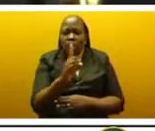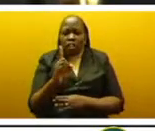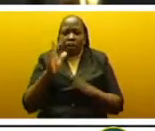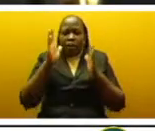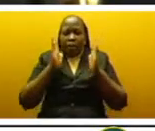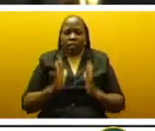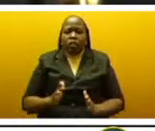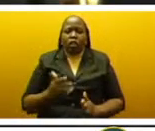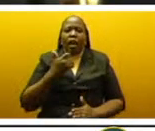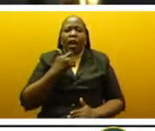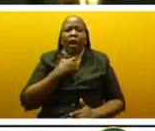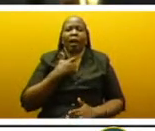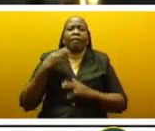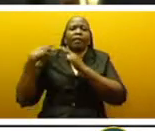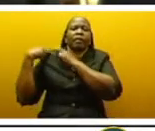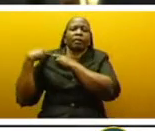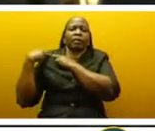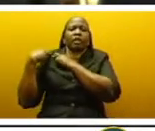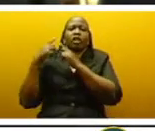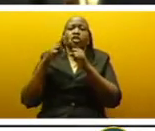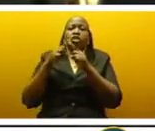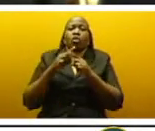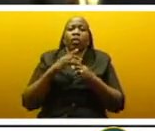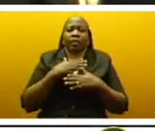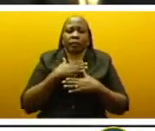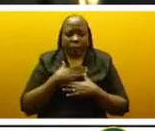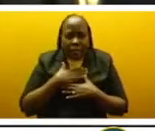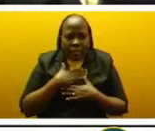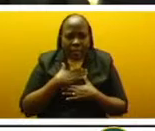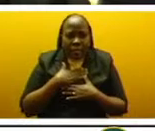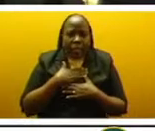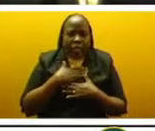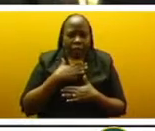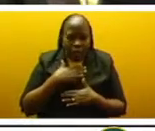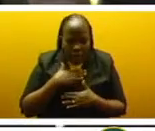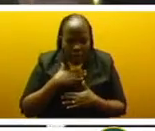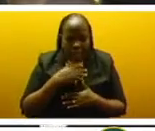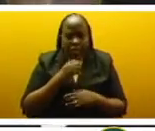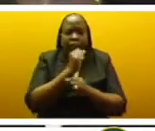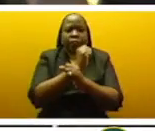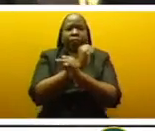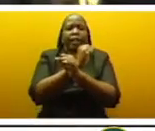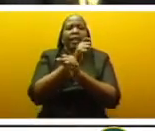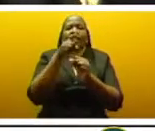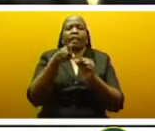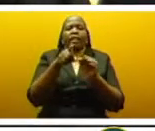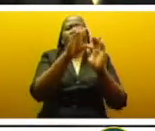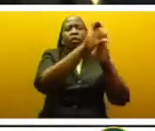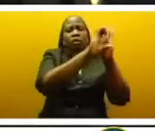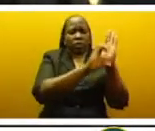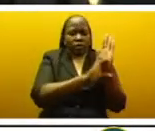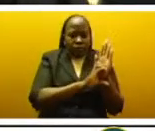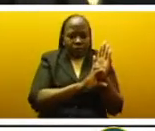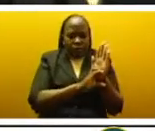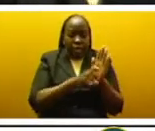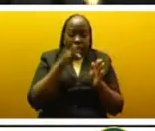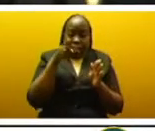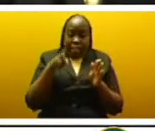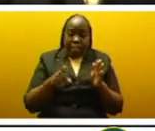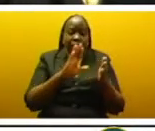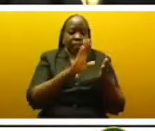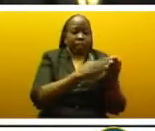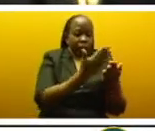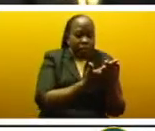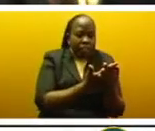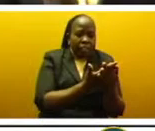to respect, uphold, and defend this Constitution. This petition is in defense of the